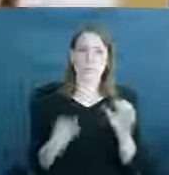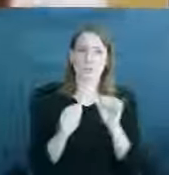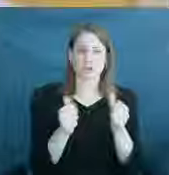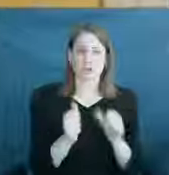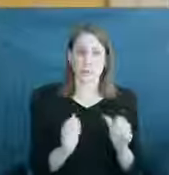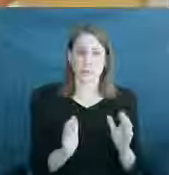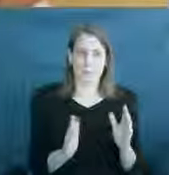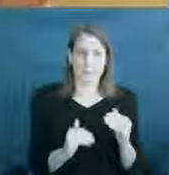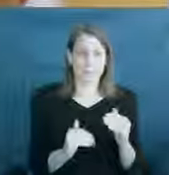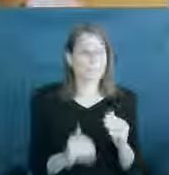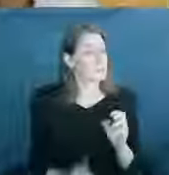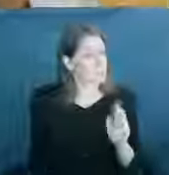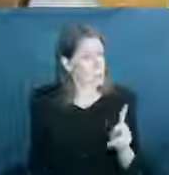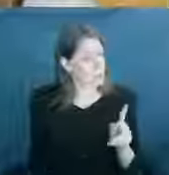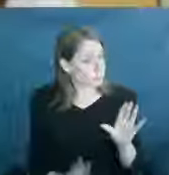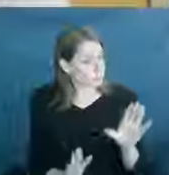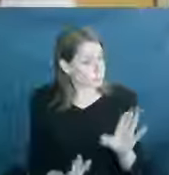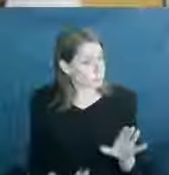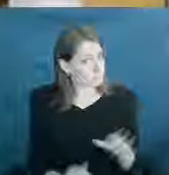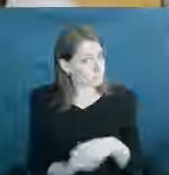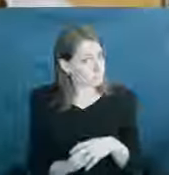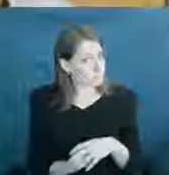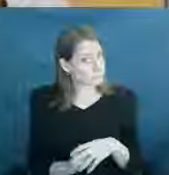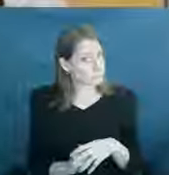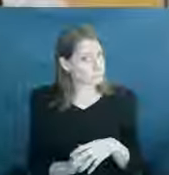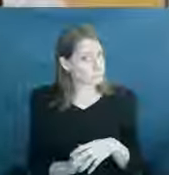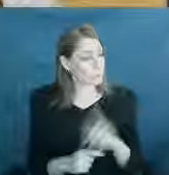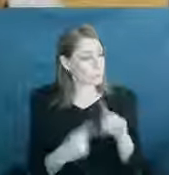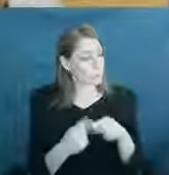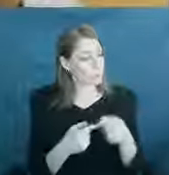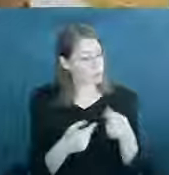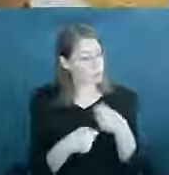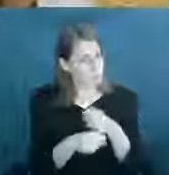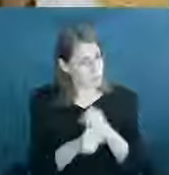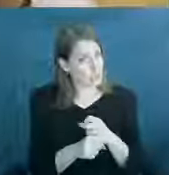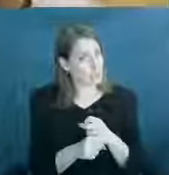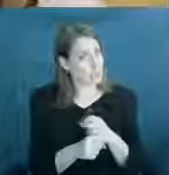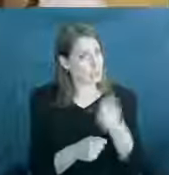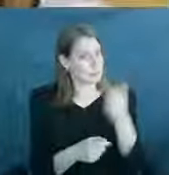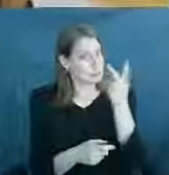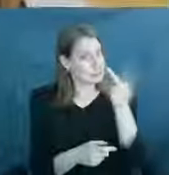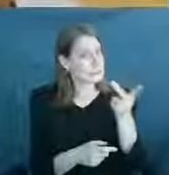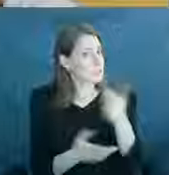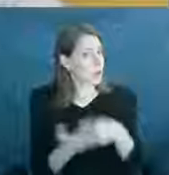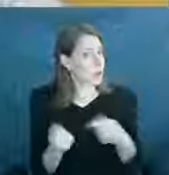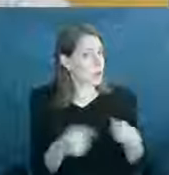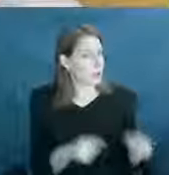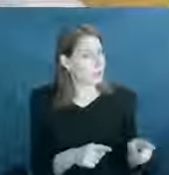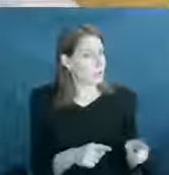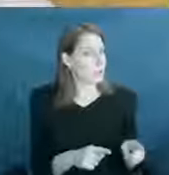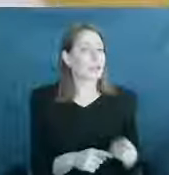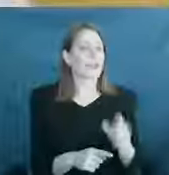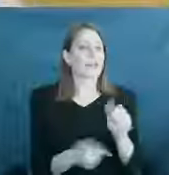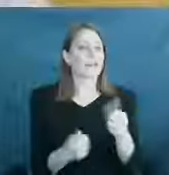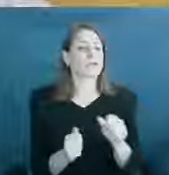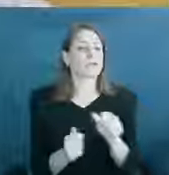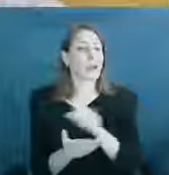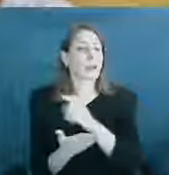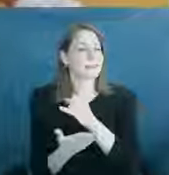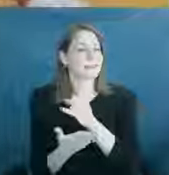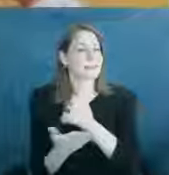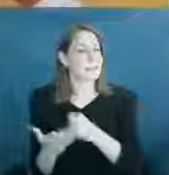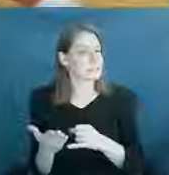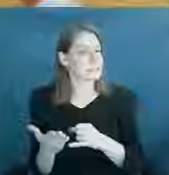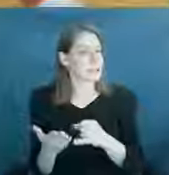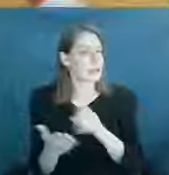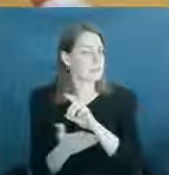Liam, can I thank you for that? Liam just said something to me which I wanted to hear. He said, I don't want that shape of box. Great. When you've made it, Liam, see how it works?